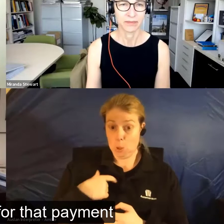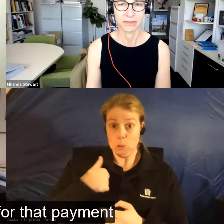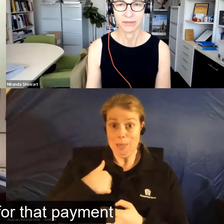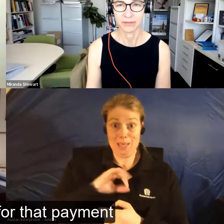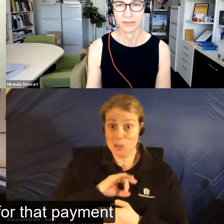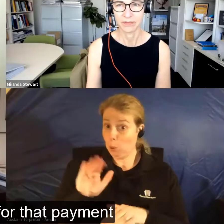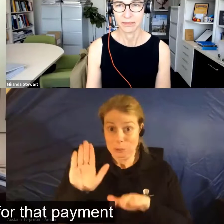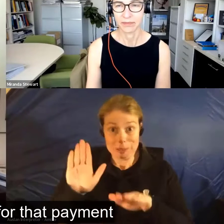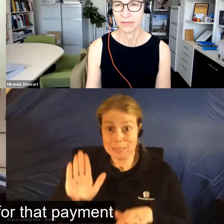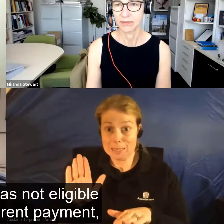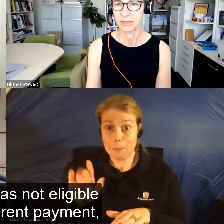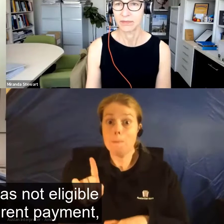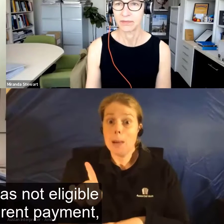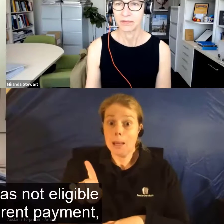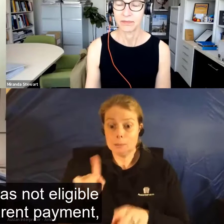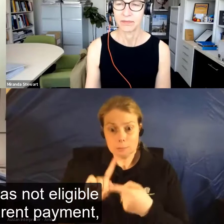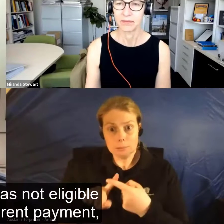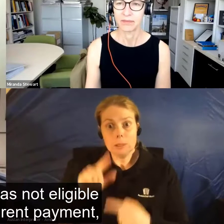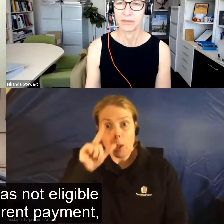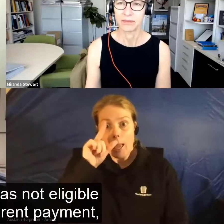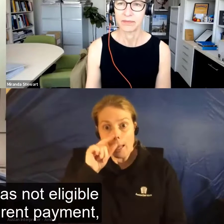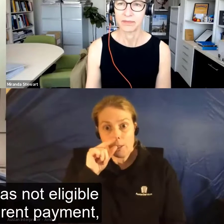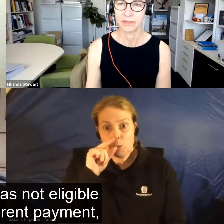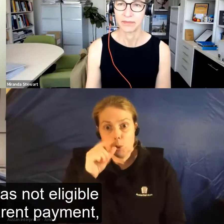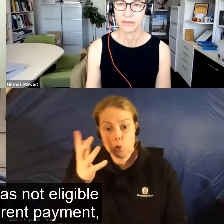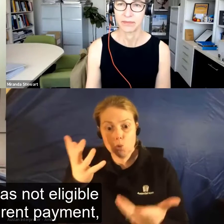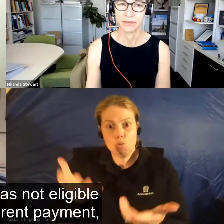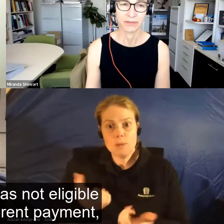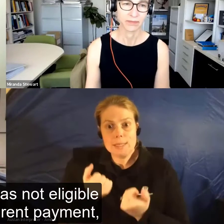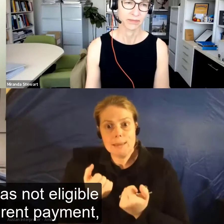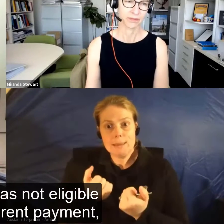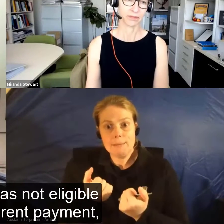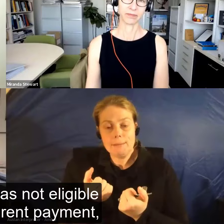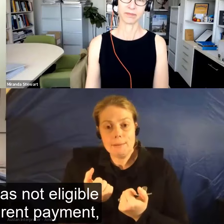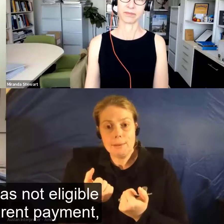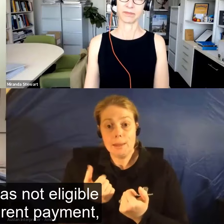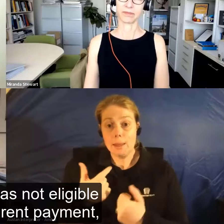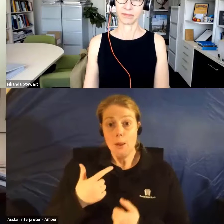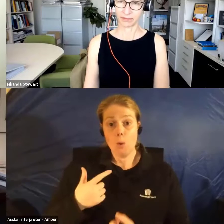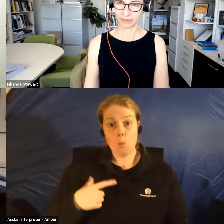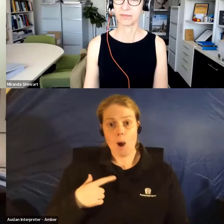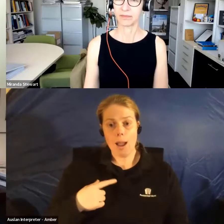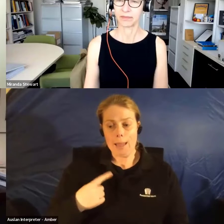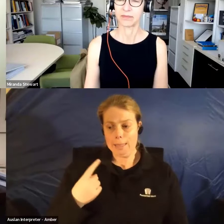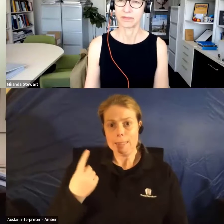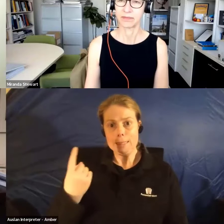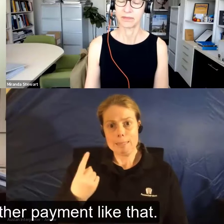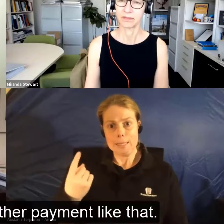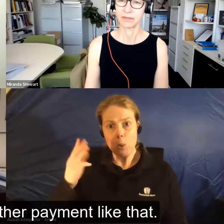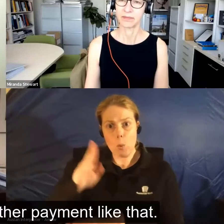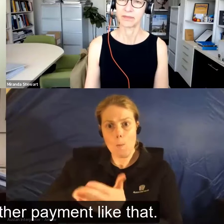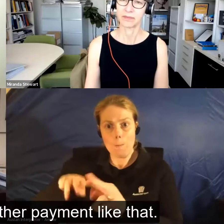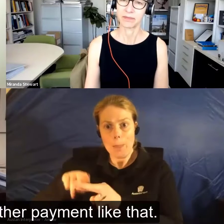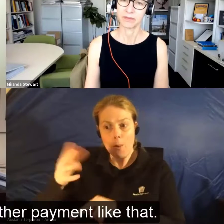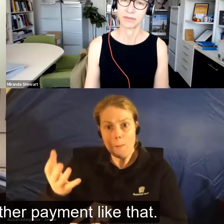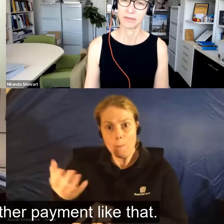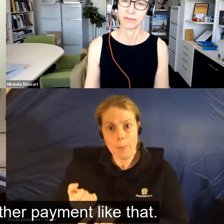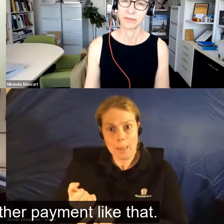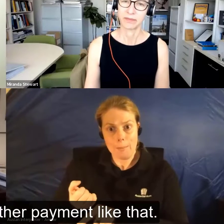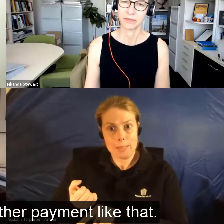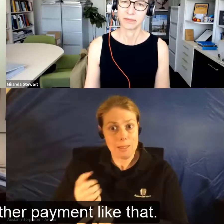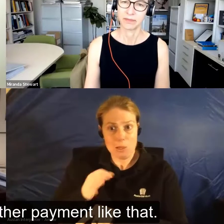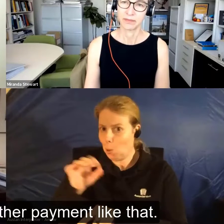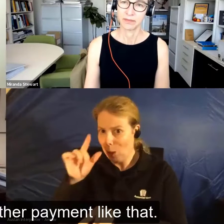that payment, because I was not eligible for single parent payment, job